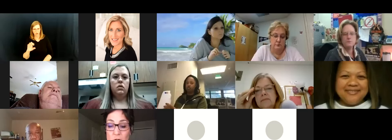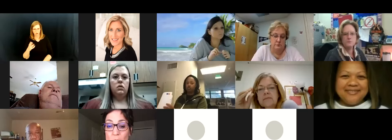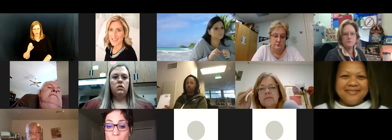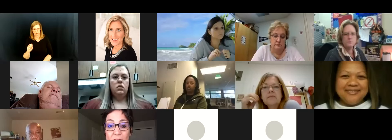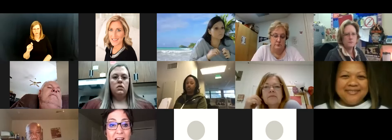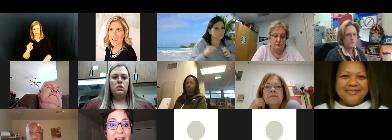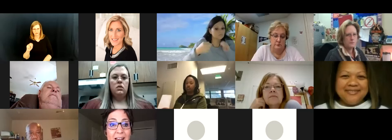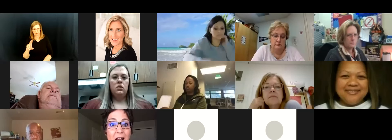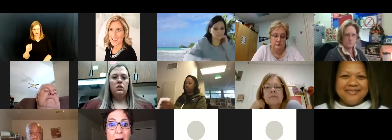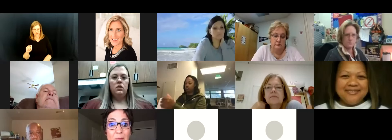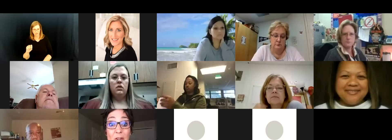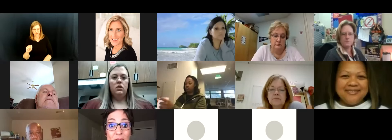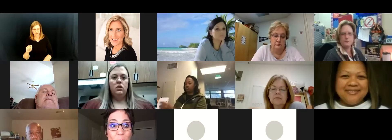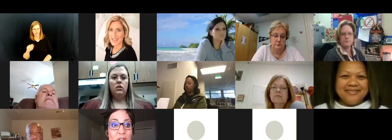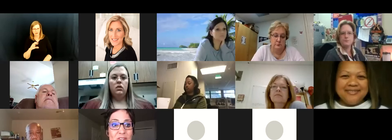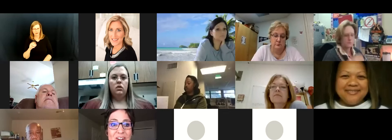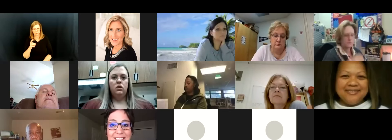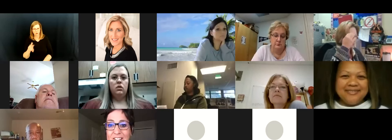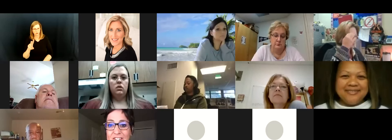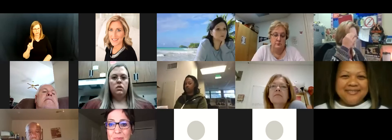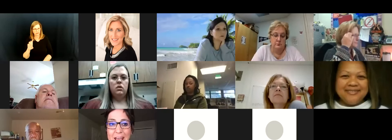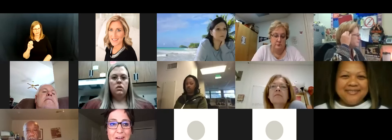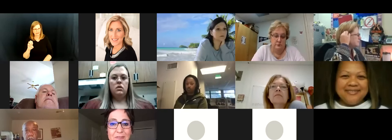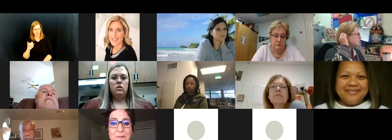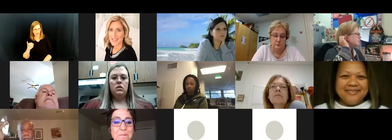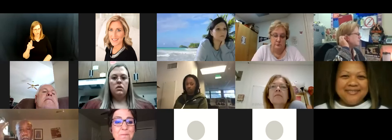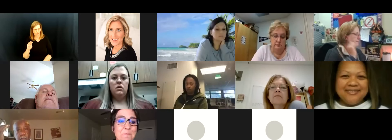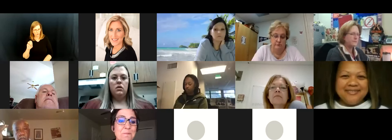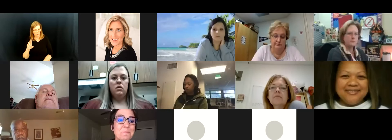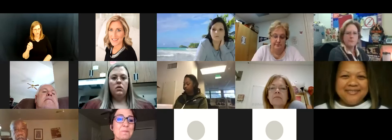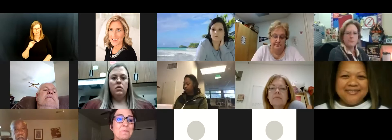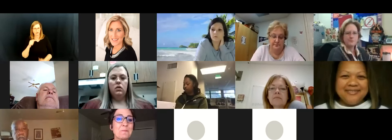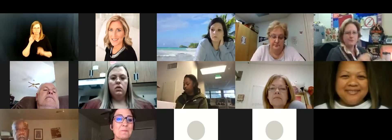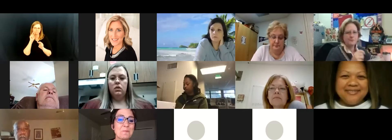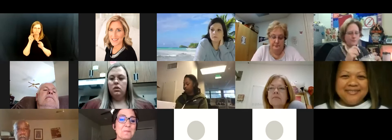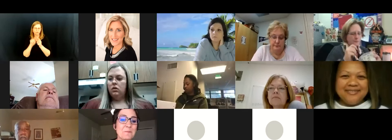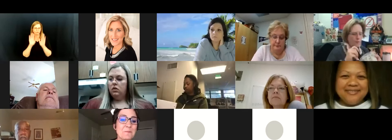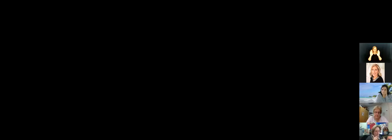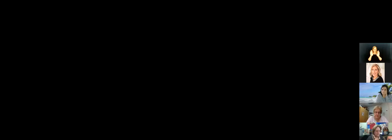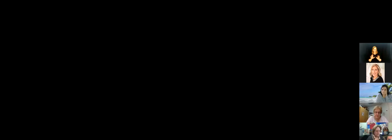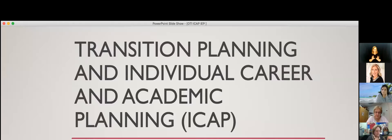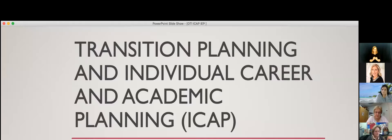Mallory Deerdorf, and look forward to the great session we have.